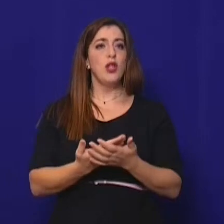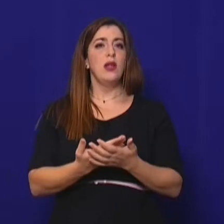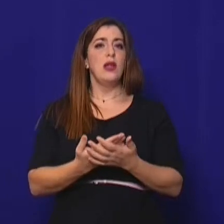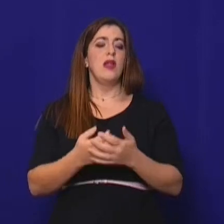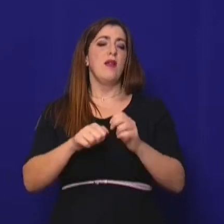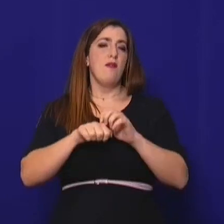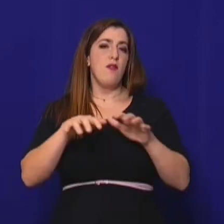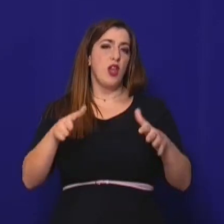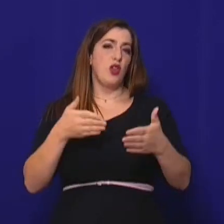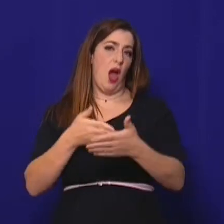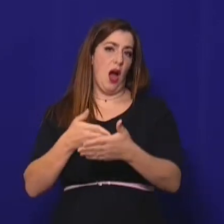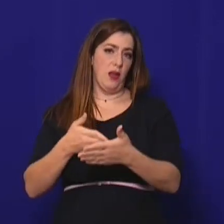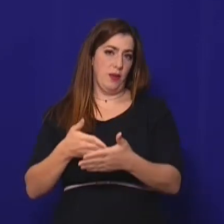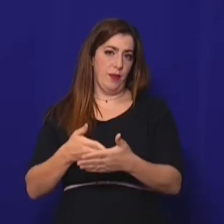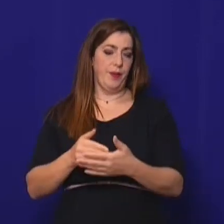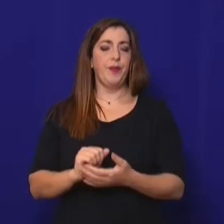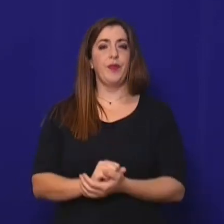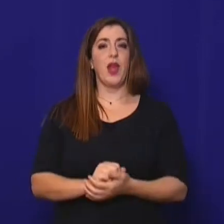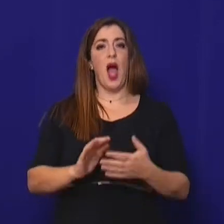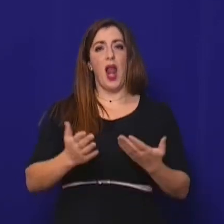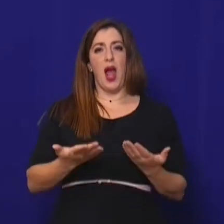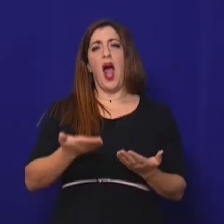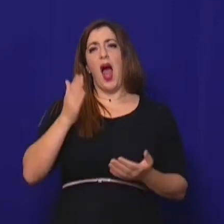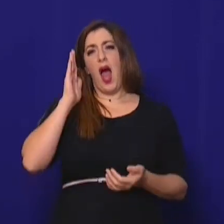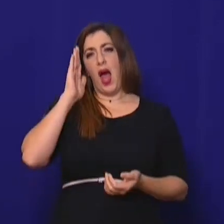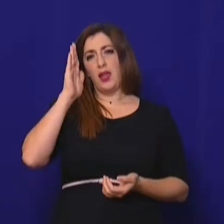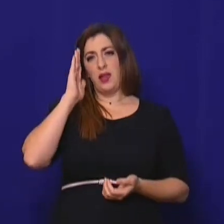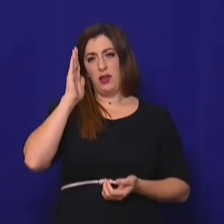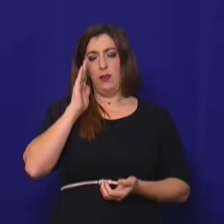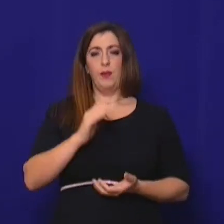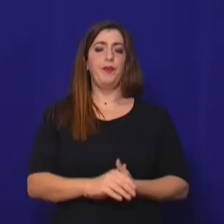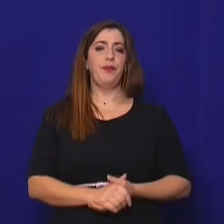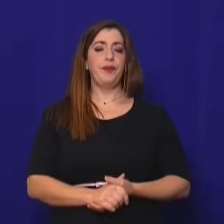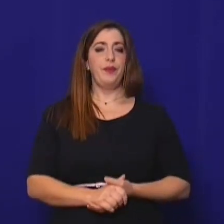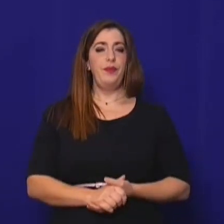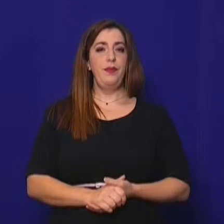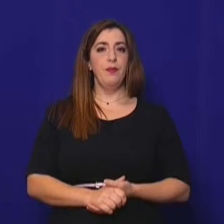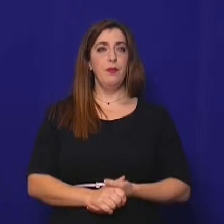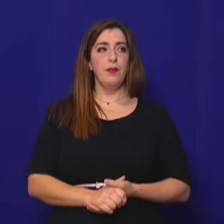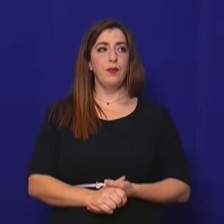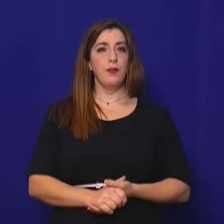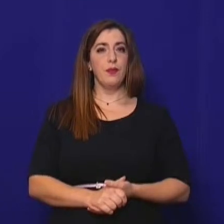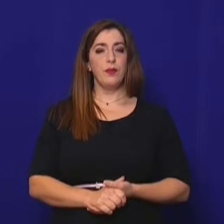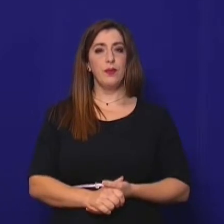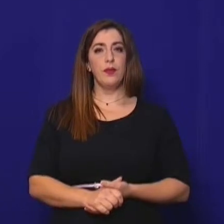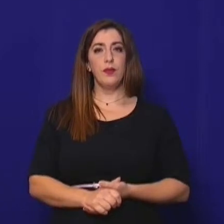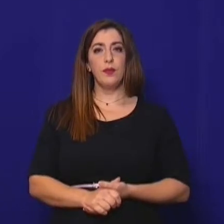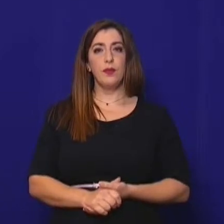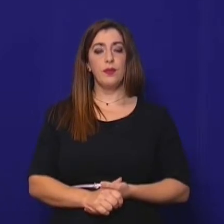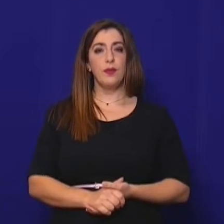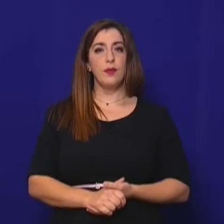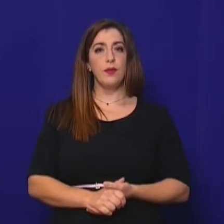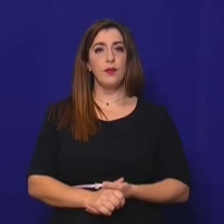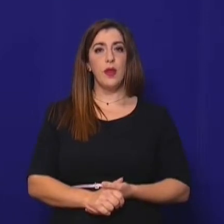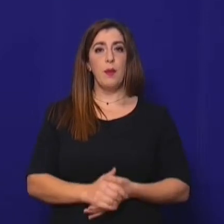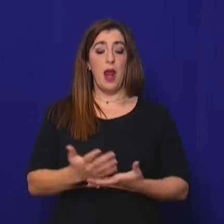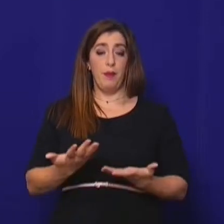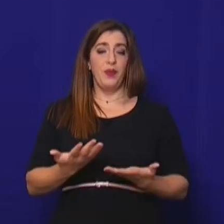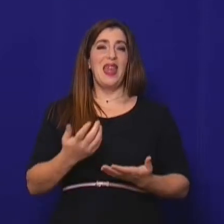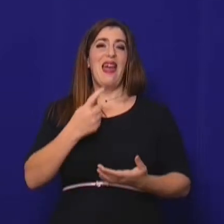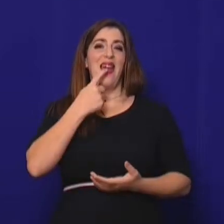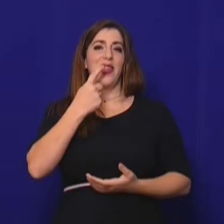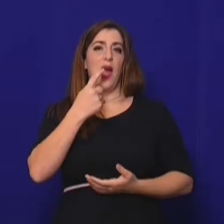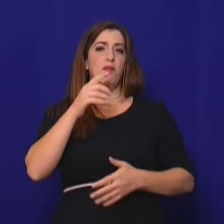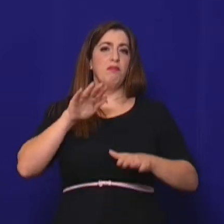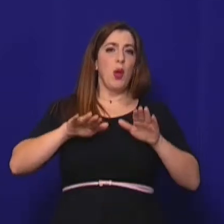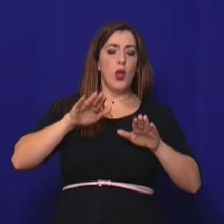dejjem nieħdu l-mezzi ta' mitigazzjoni li għandna fuq il-postijiet. Bħala eta average